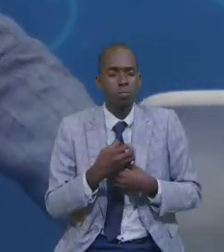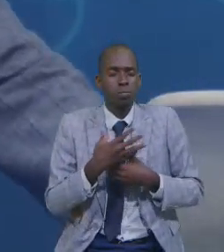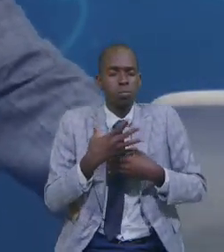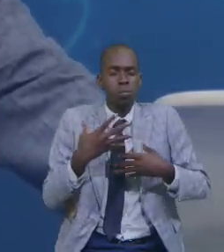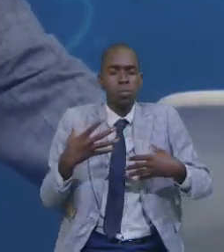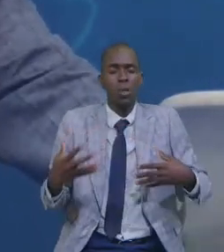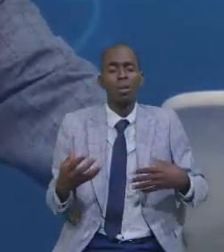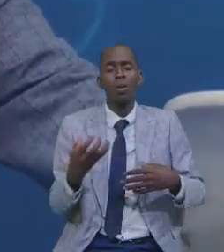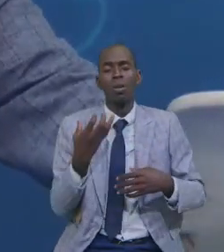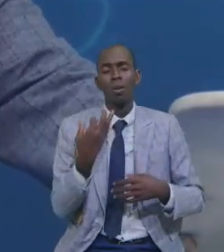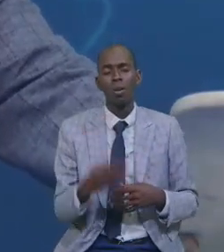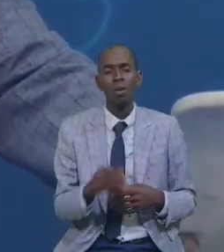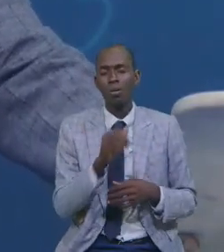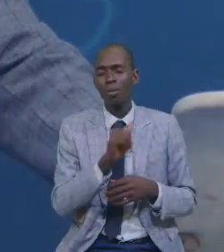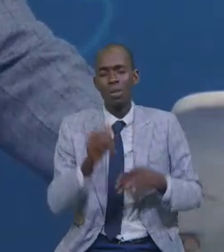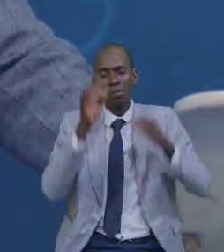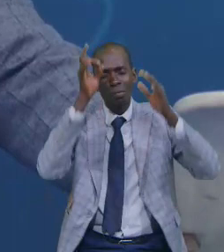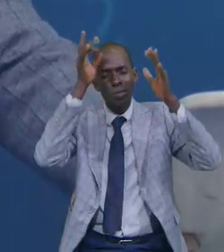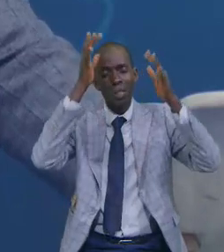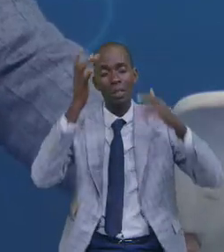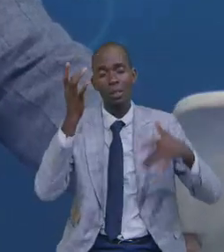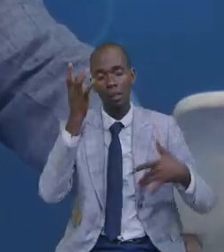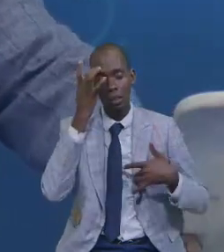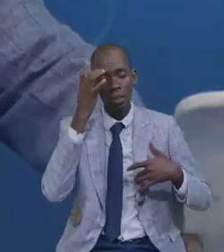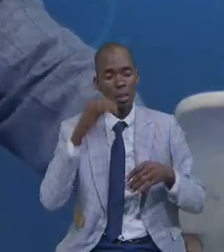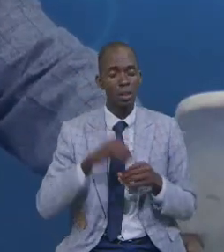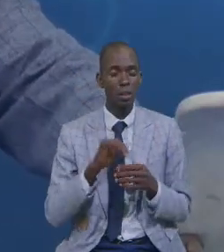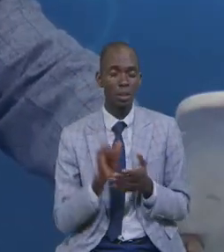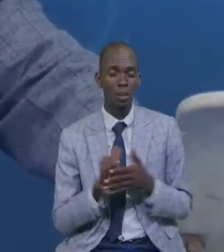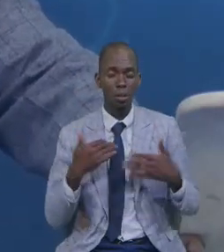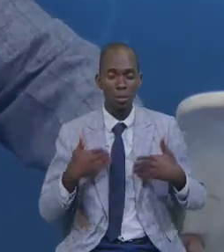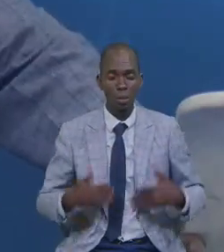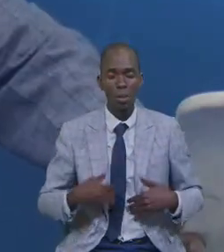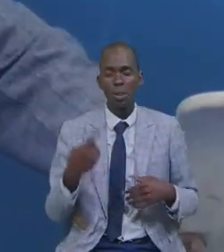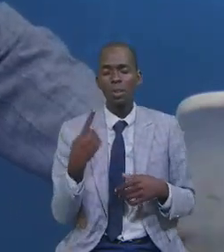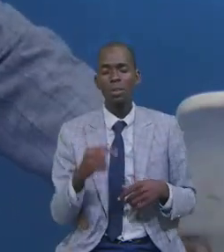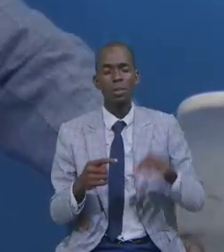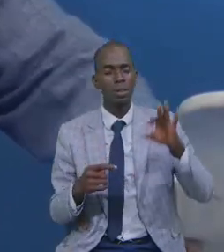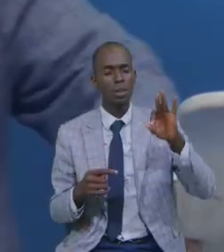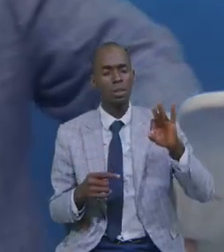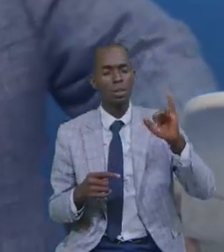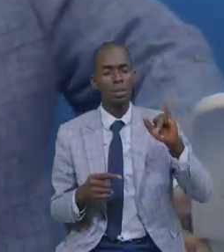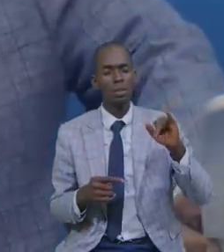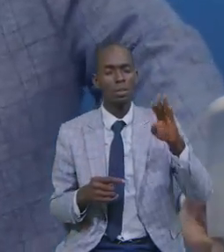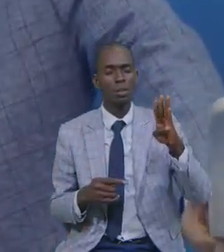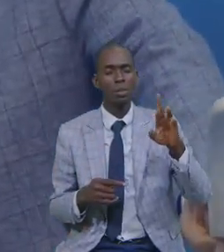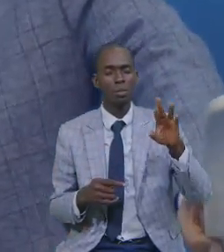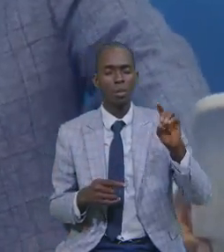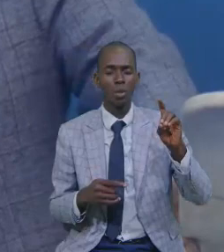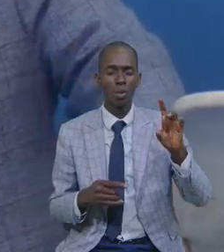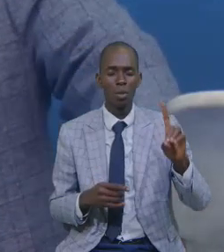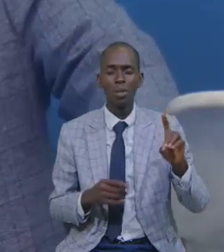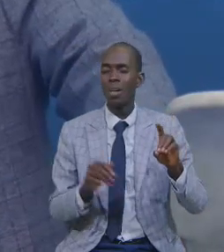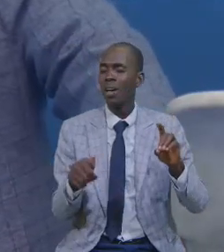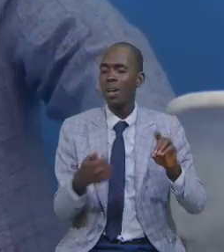a terrible sickness in that body, the fibroid. Anywhere, Lord, heal